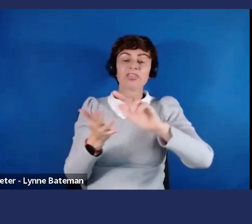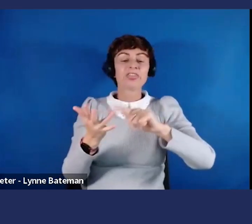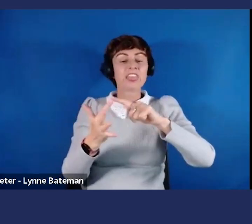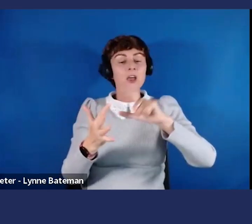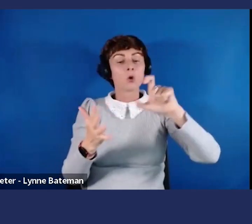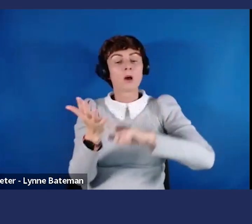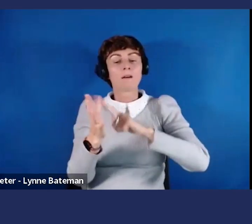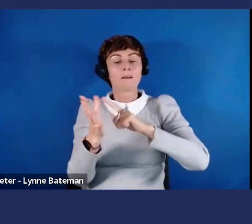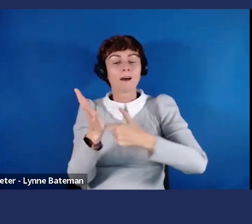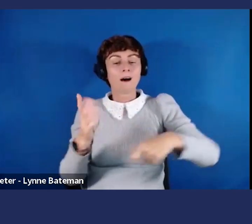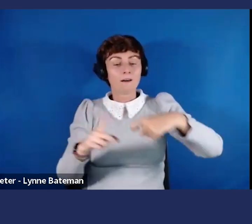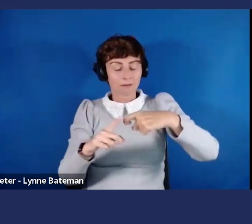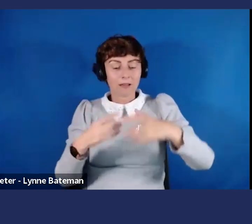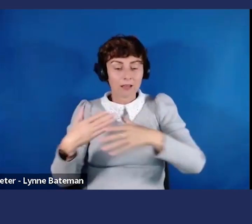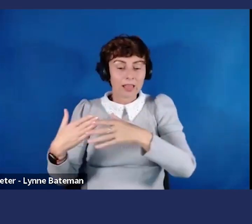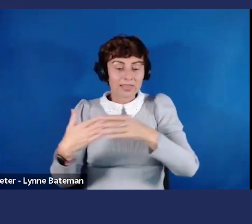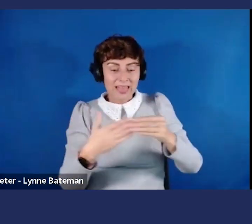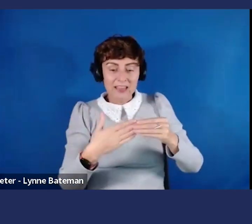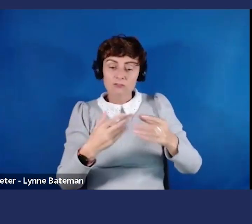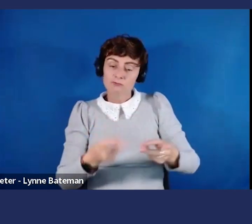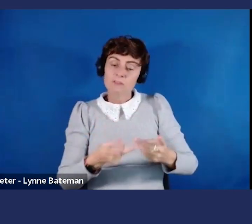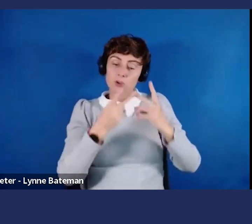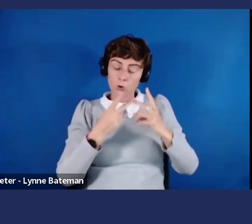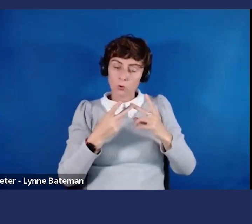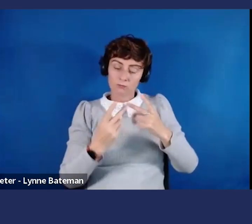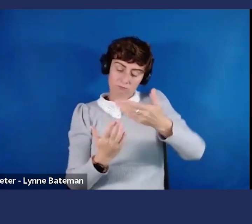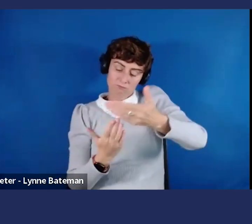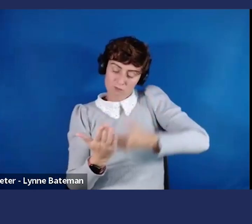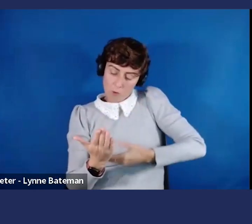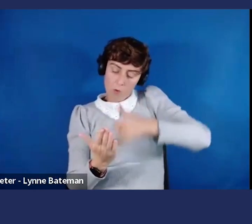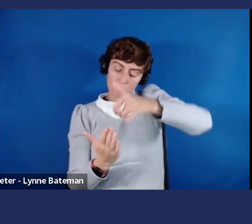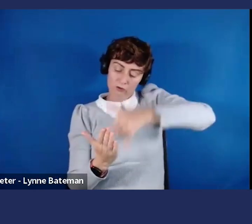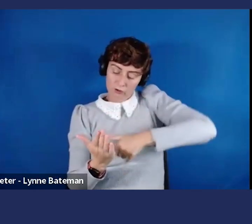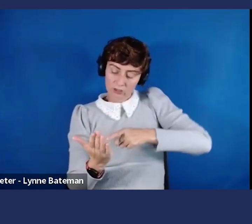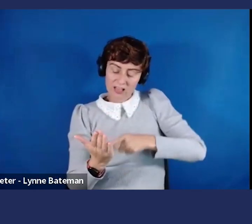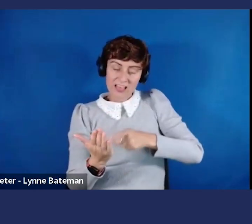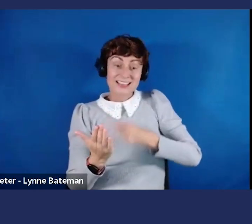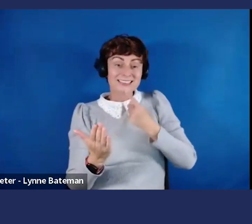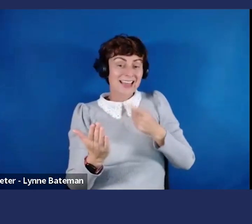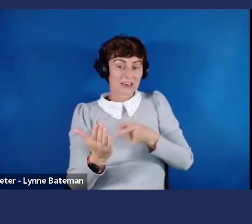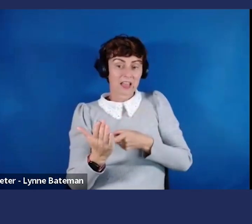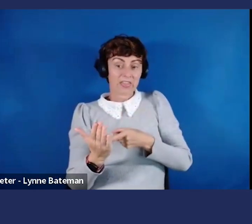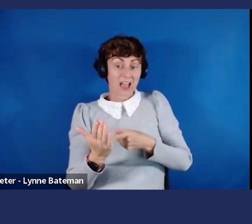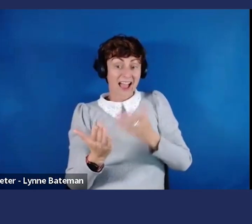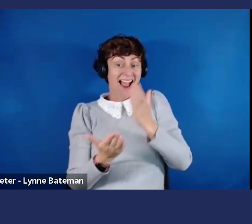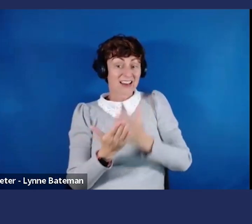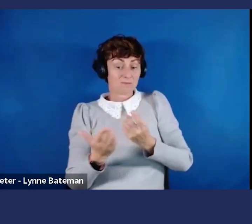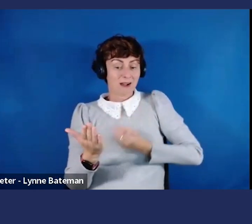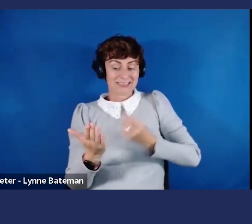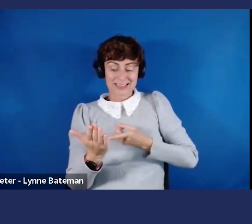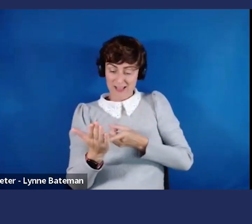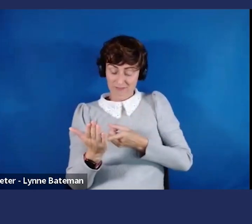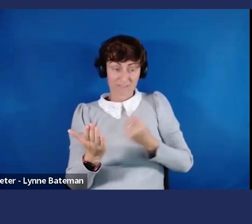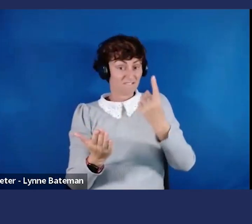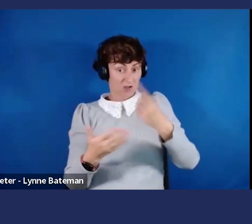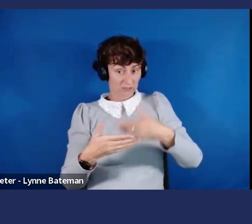this year. The experience relayed in this report actually brought back personal memories of my own birthing experience with my